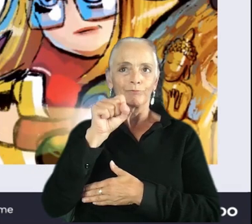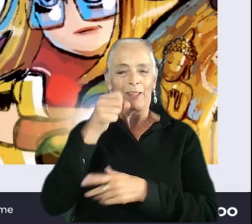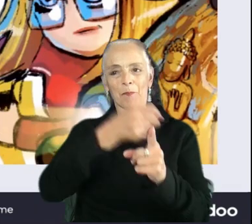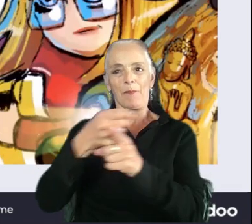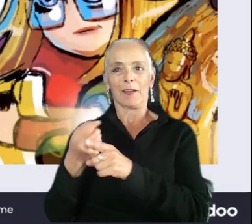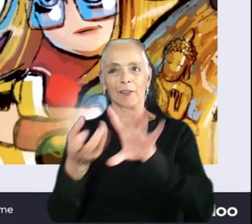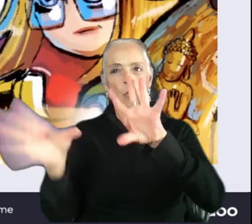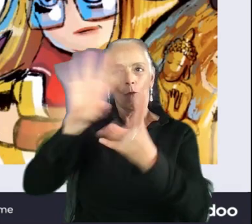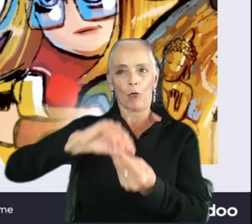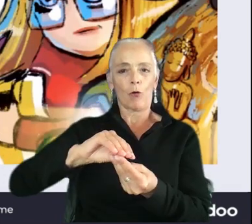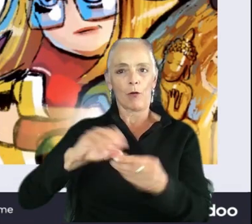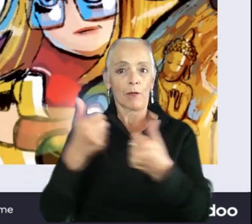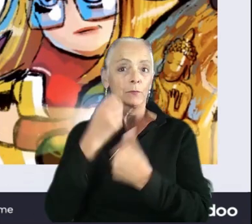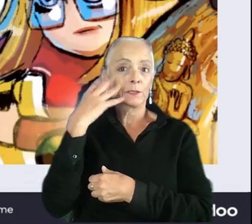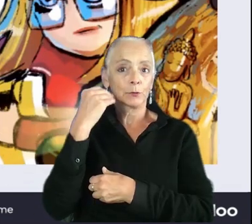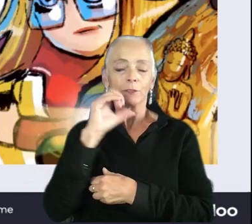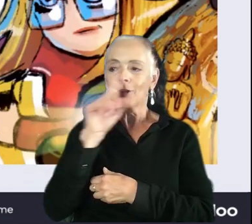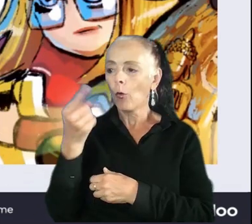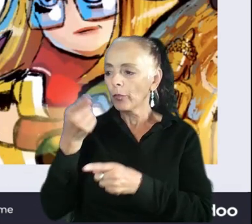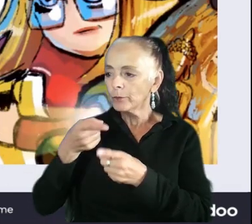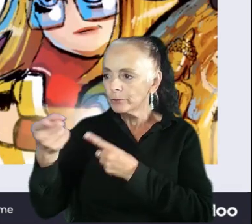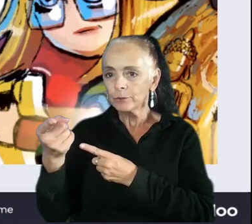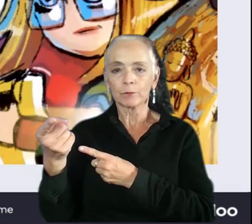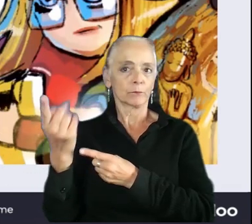experience of the game rather than only the art.